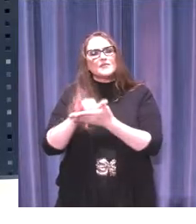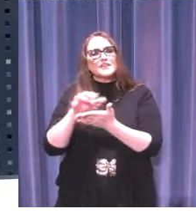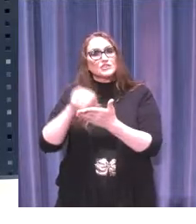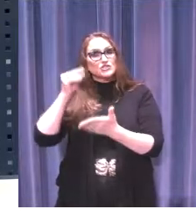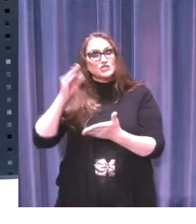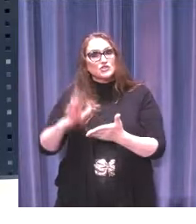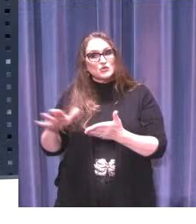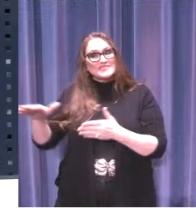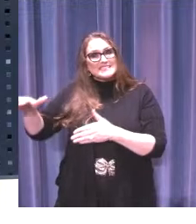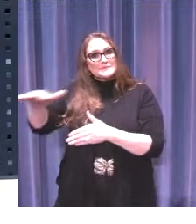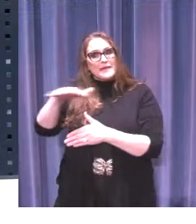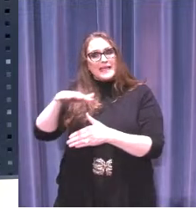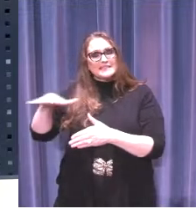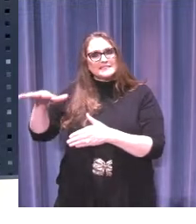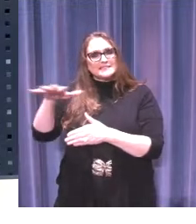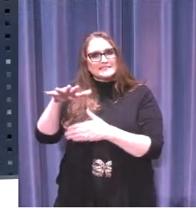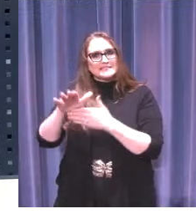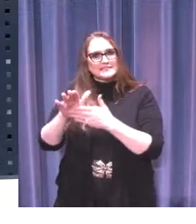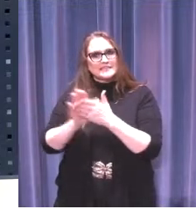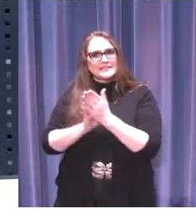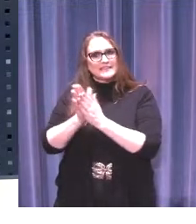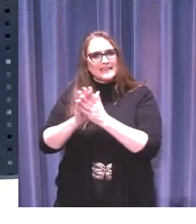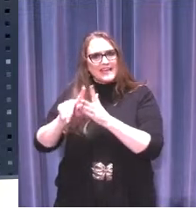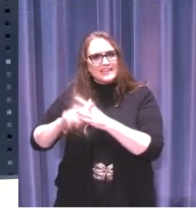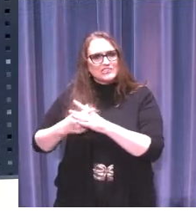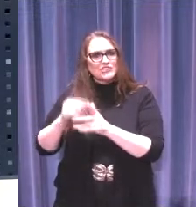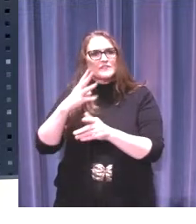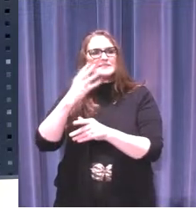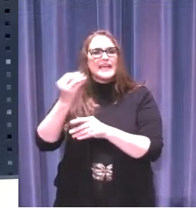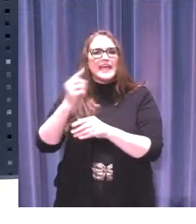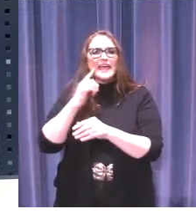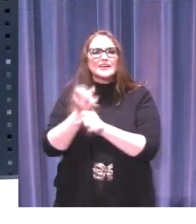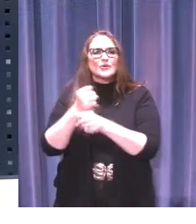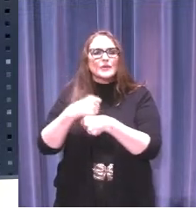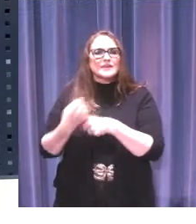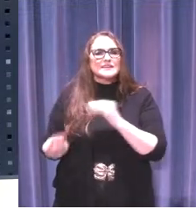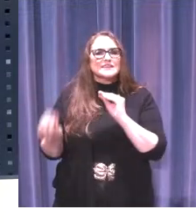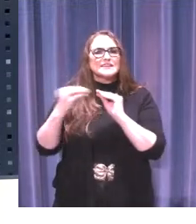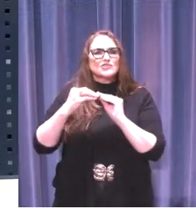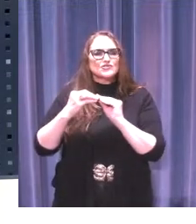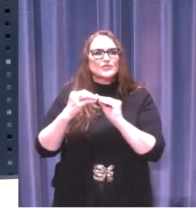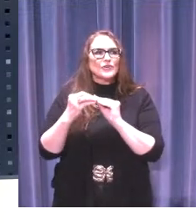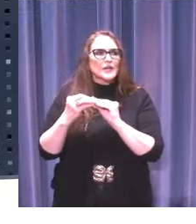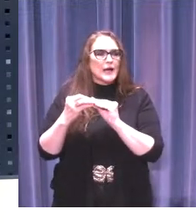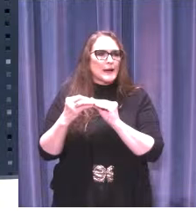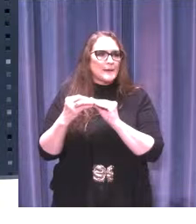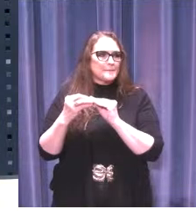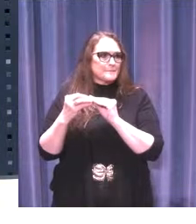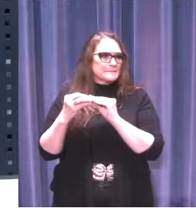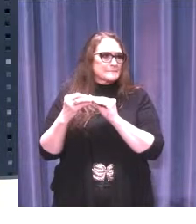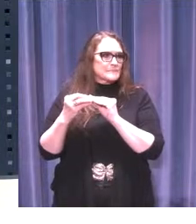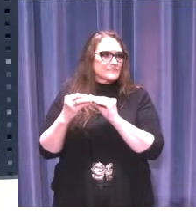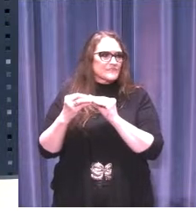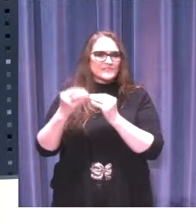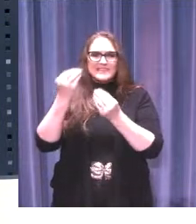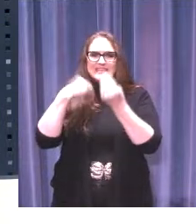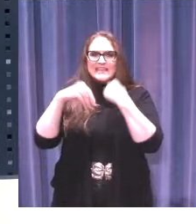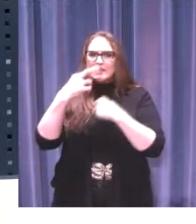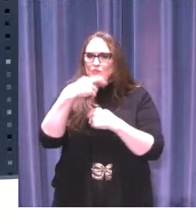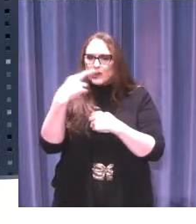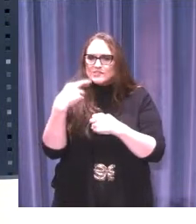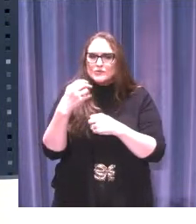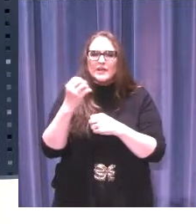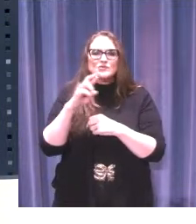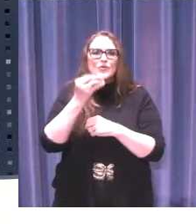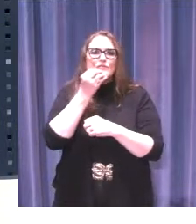student space initiatives and creating additional eating restaurant